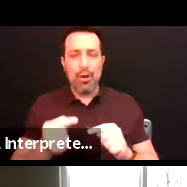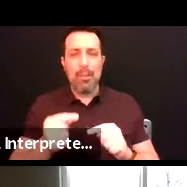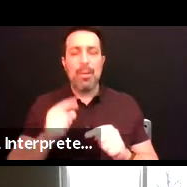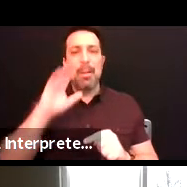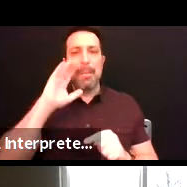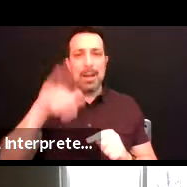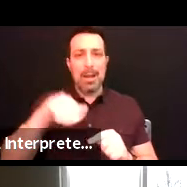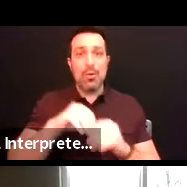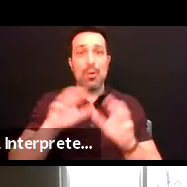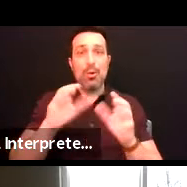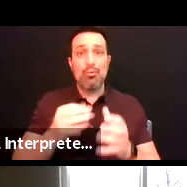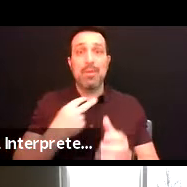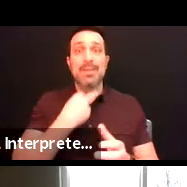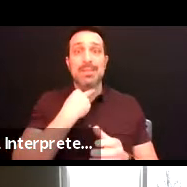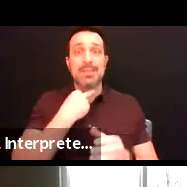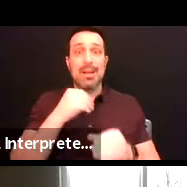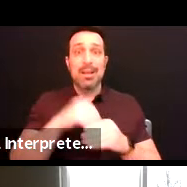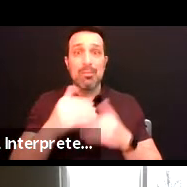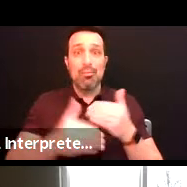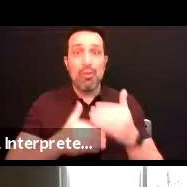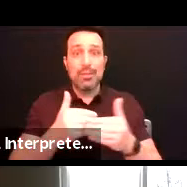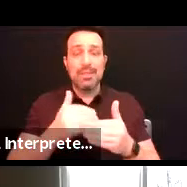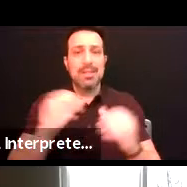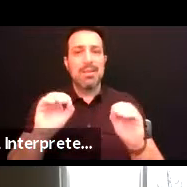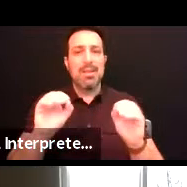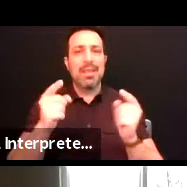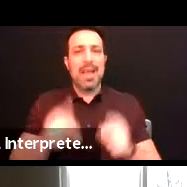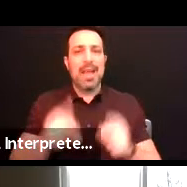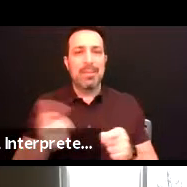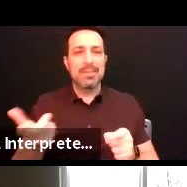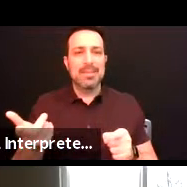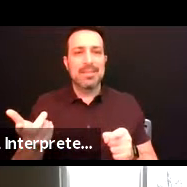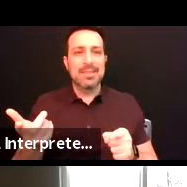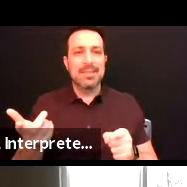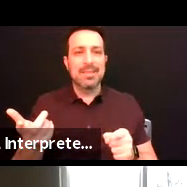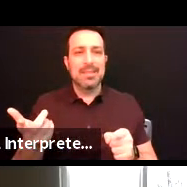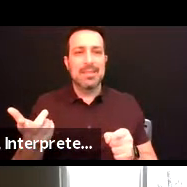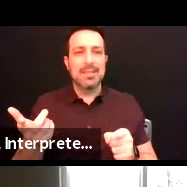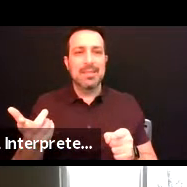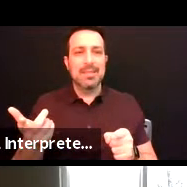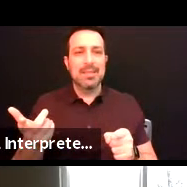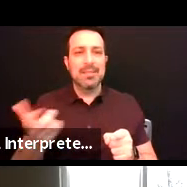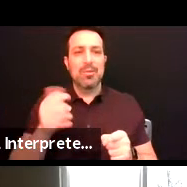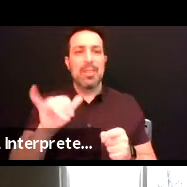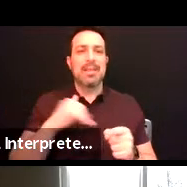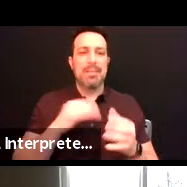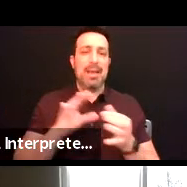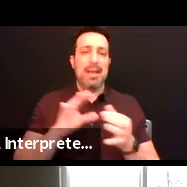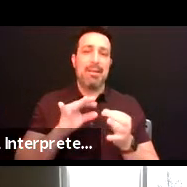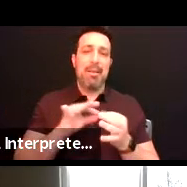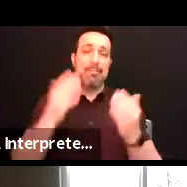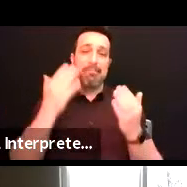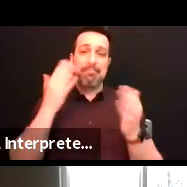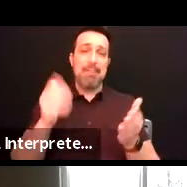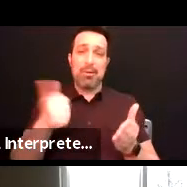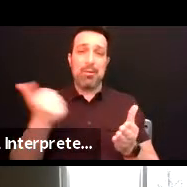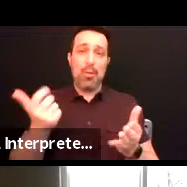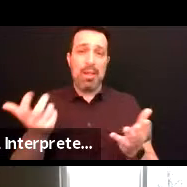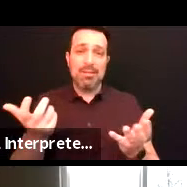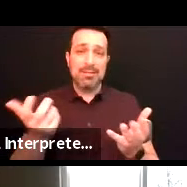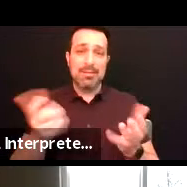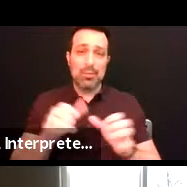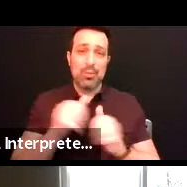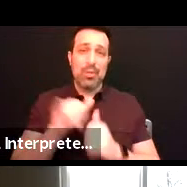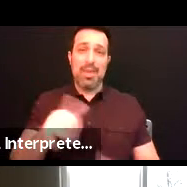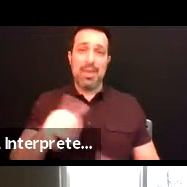in groups, if you get stuck in process, nothing ever happens. So that's my comment. I don't know what else to do with